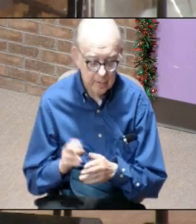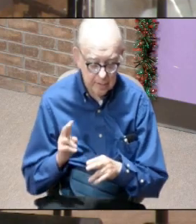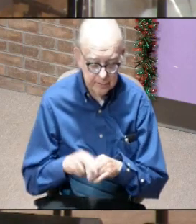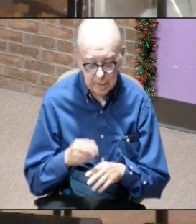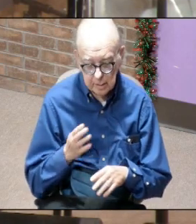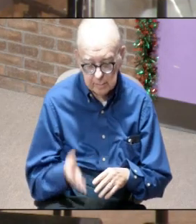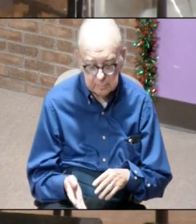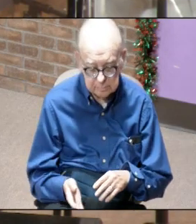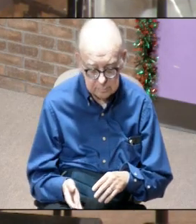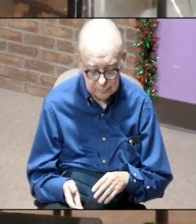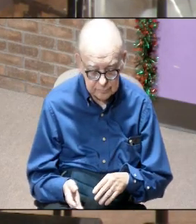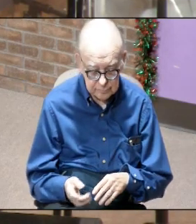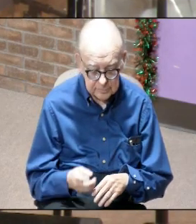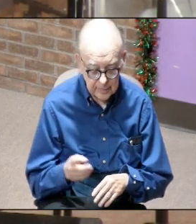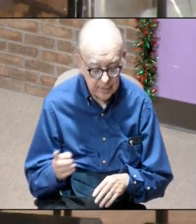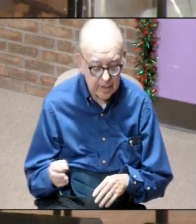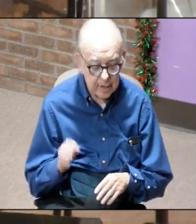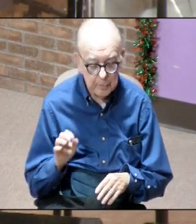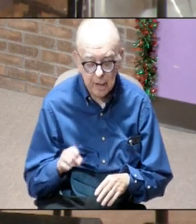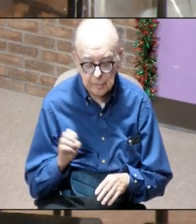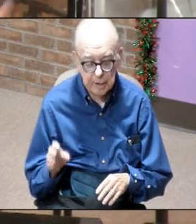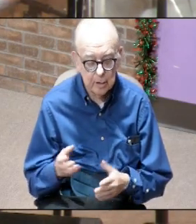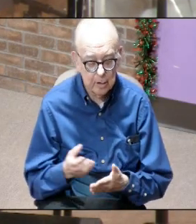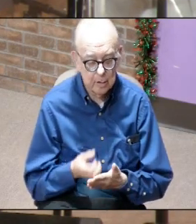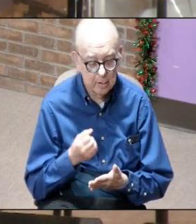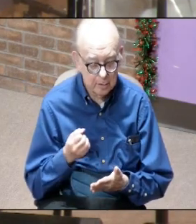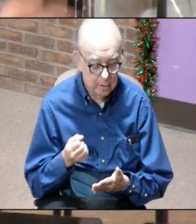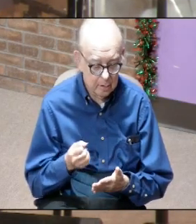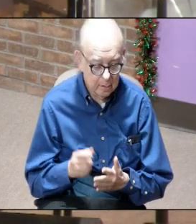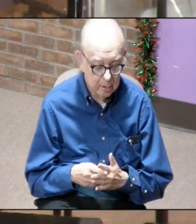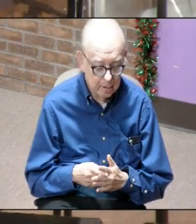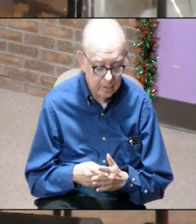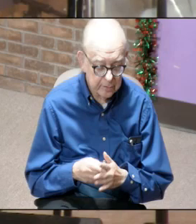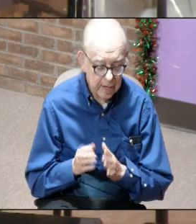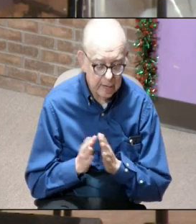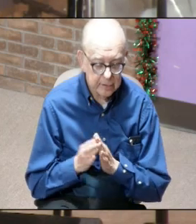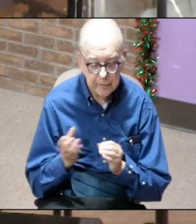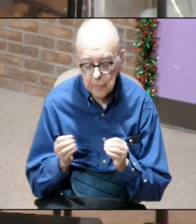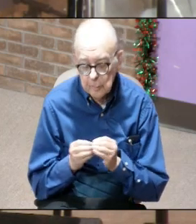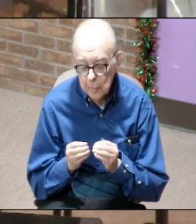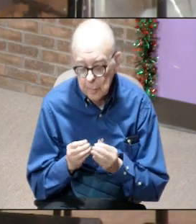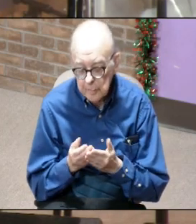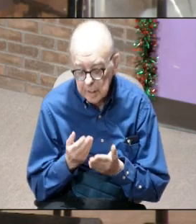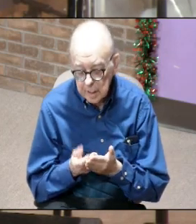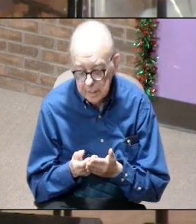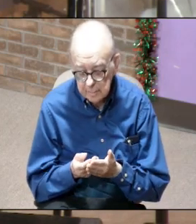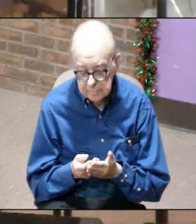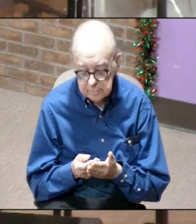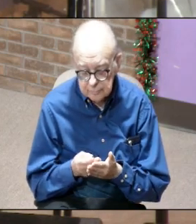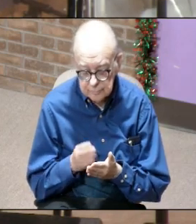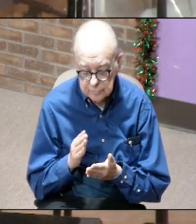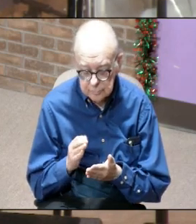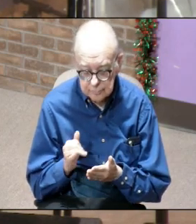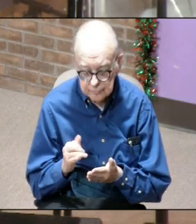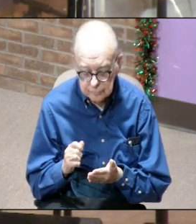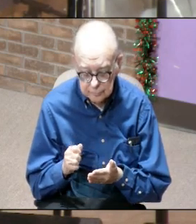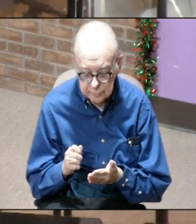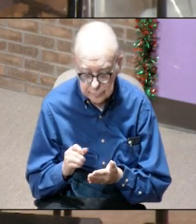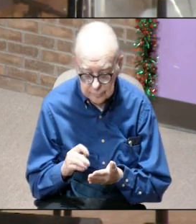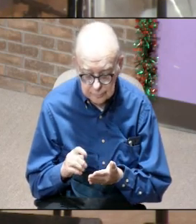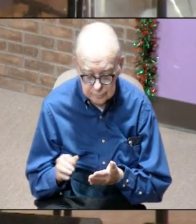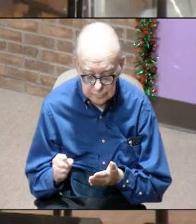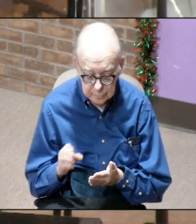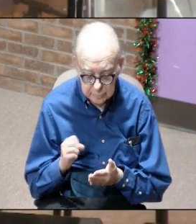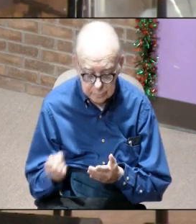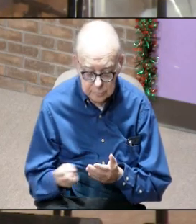in there and could ever earn. And so they had to start asking for bailouts. And Social Security went